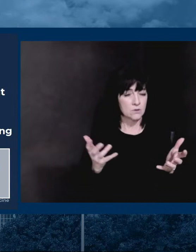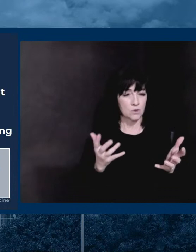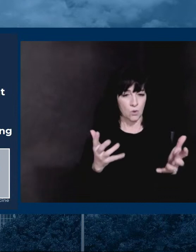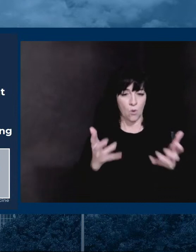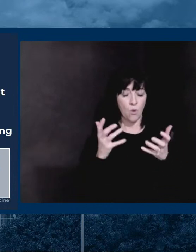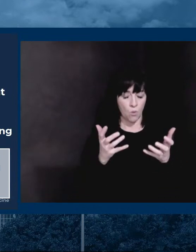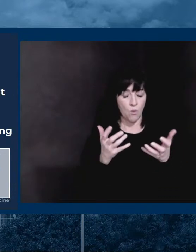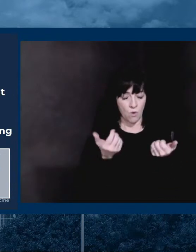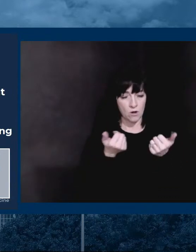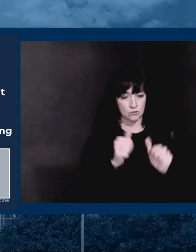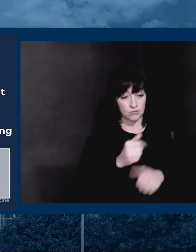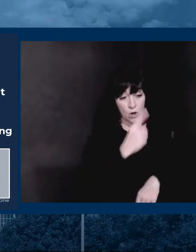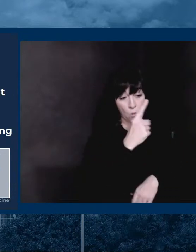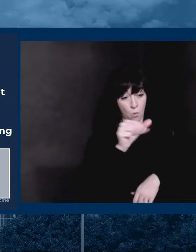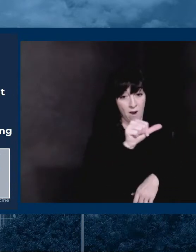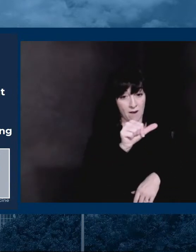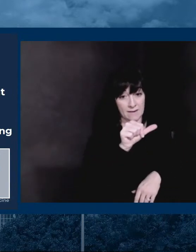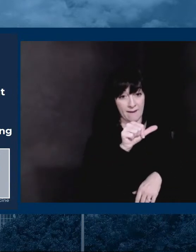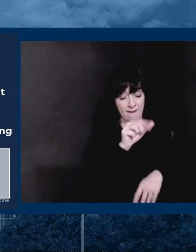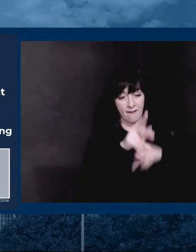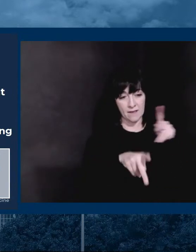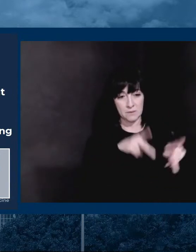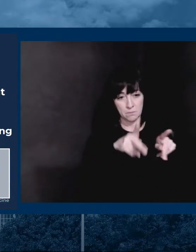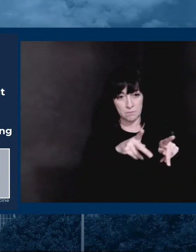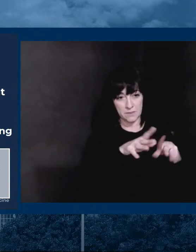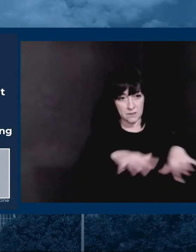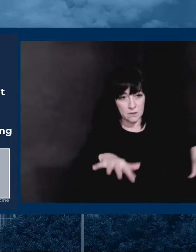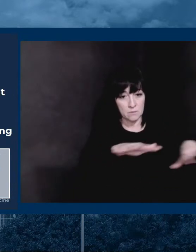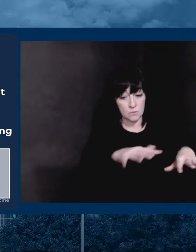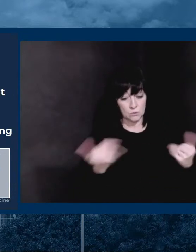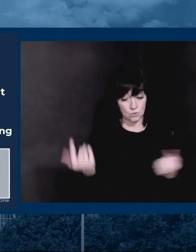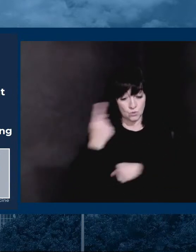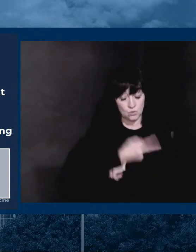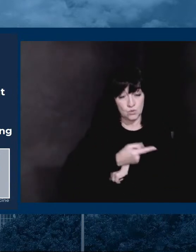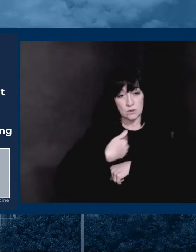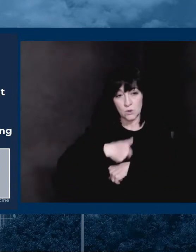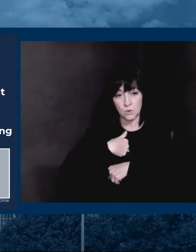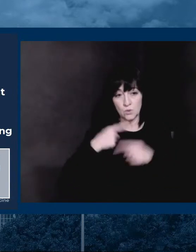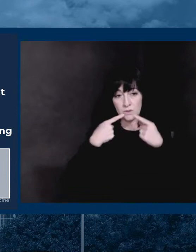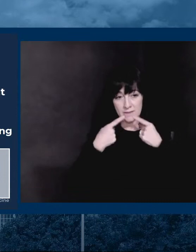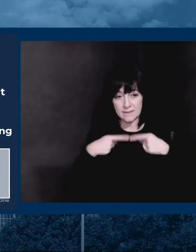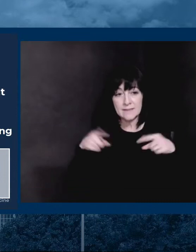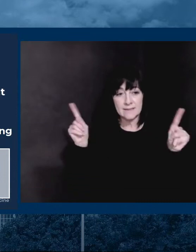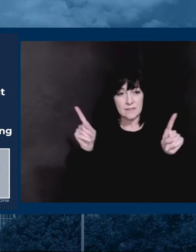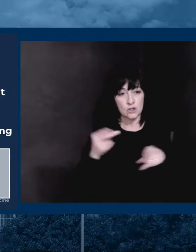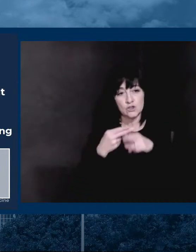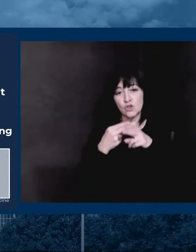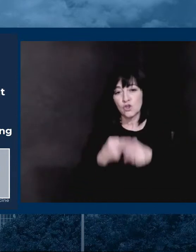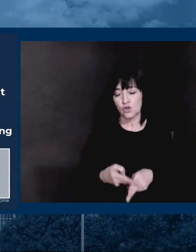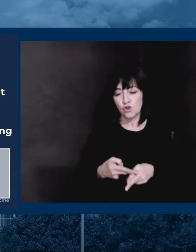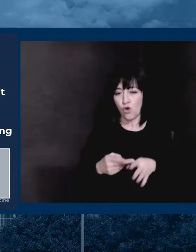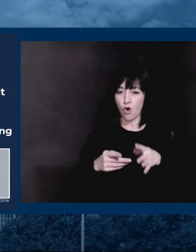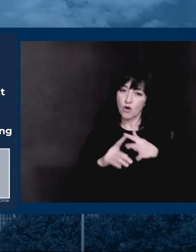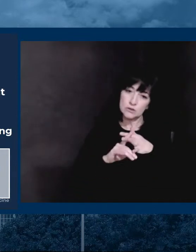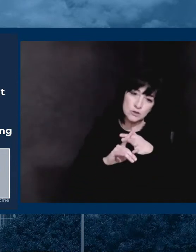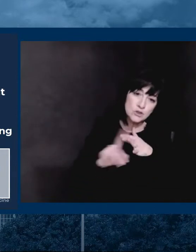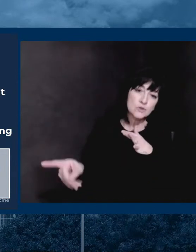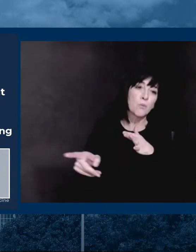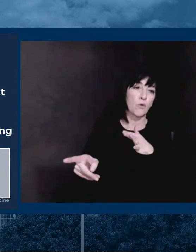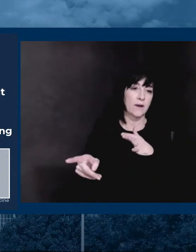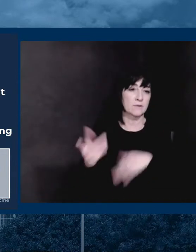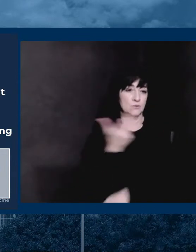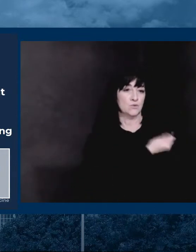personnel. And today we are announcing plans that we're calling the Sprint to Vaccinate